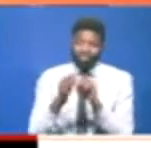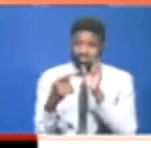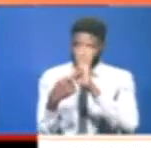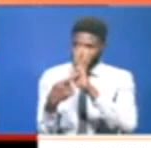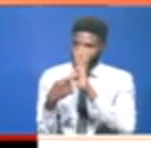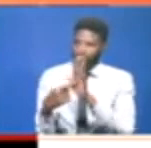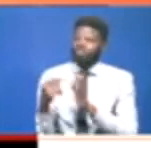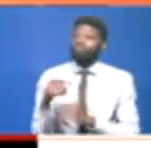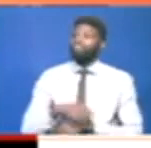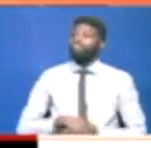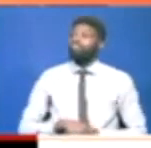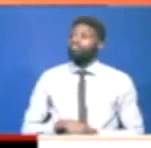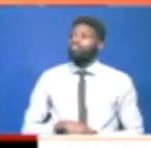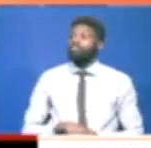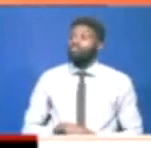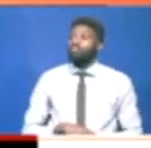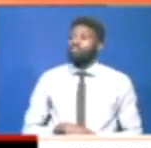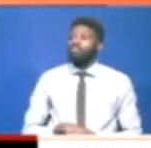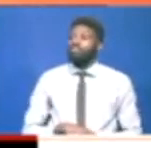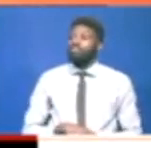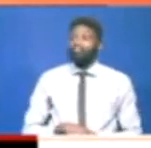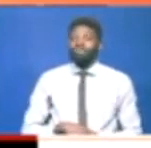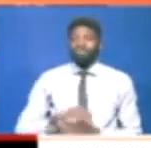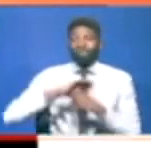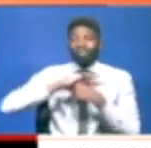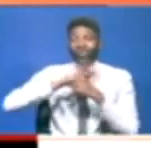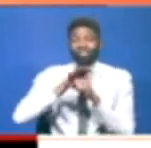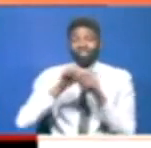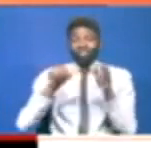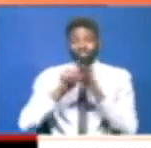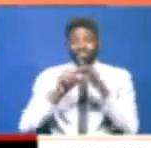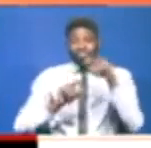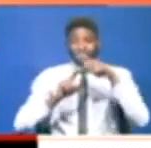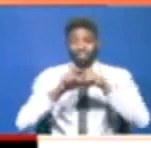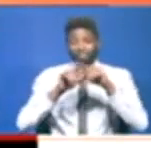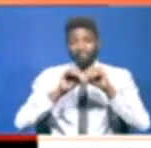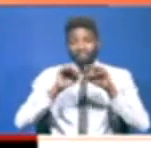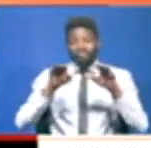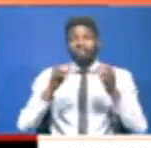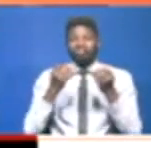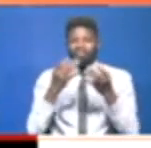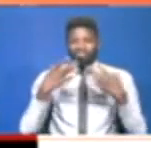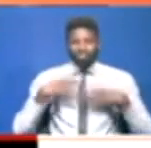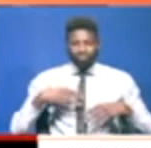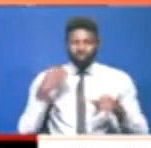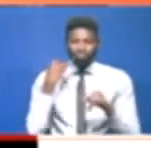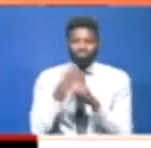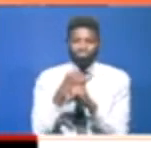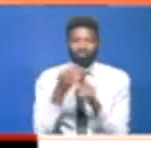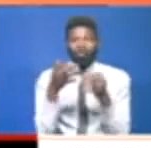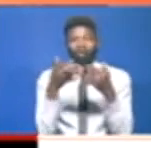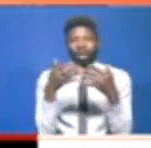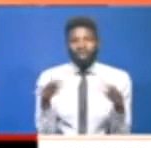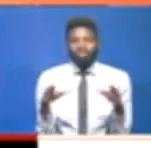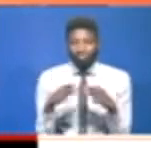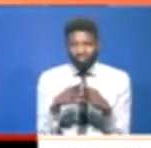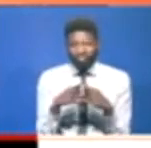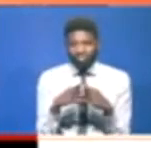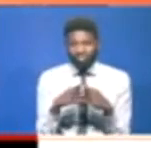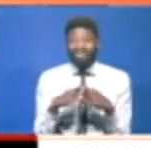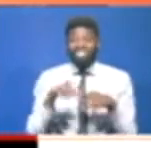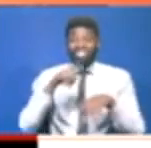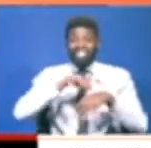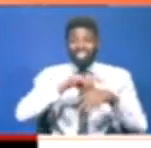of the crisis of COVID. Yeah. And many people lost jobs. You find that during that